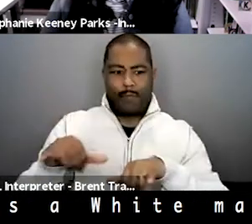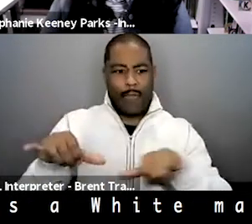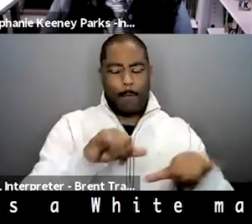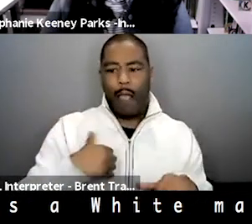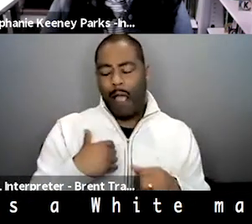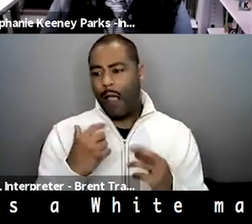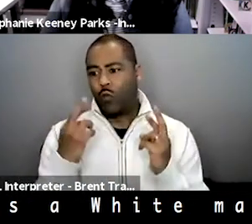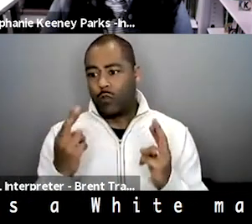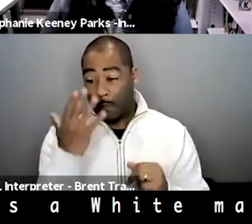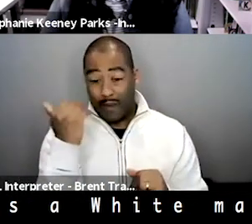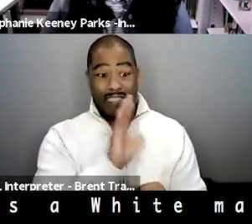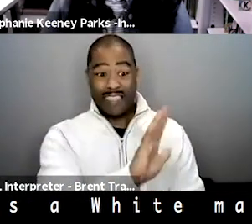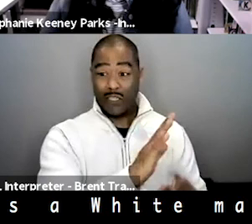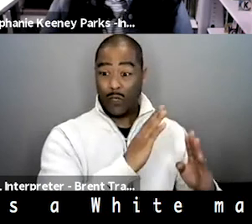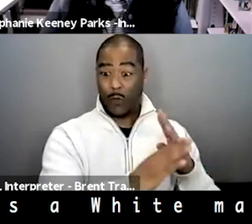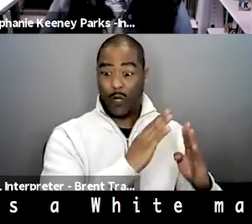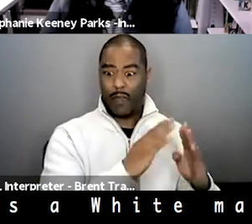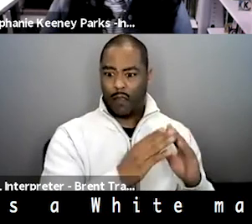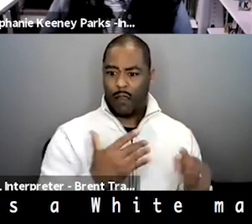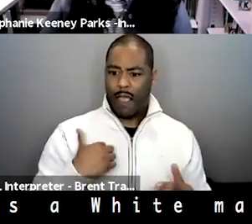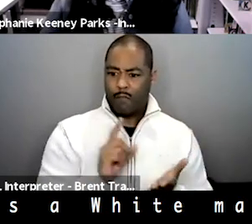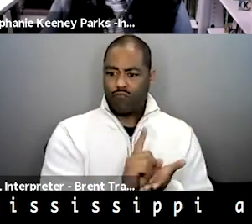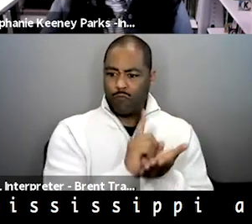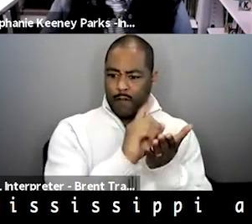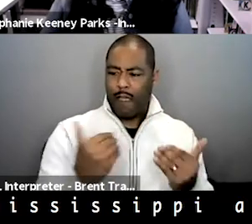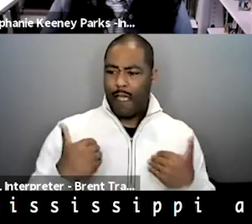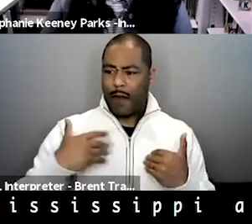his privilege and the benefits that he had, and that he was a white